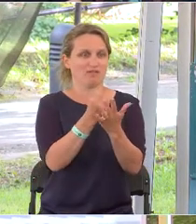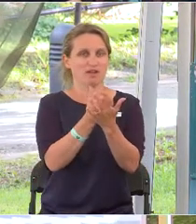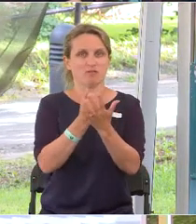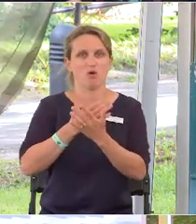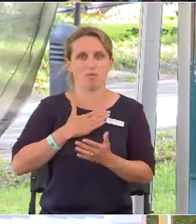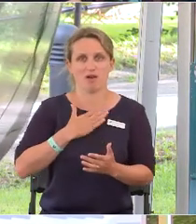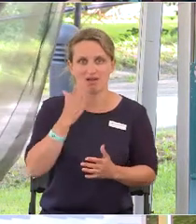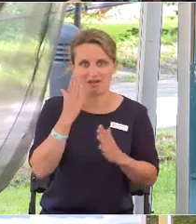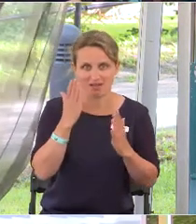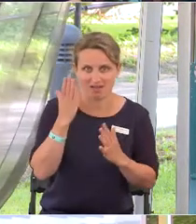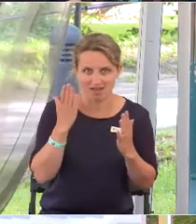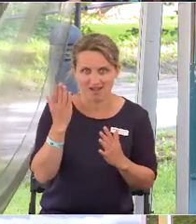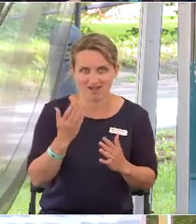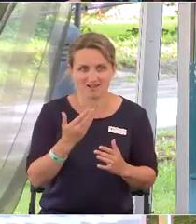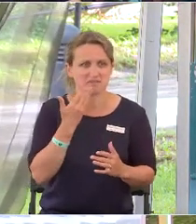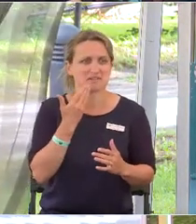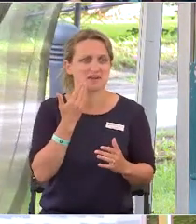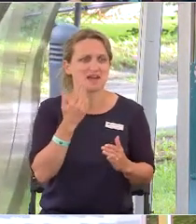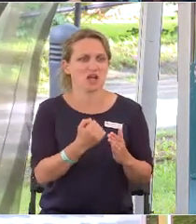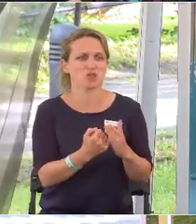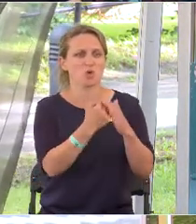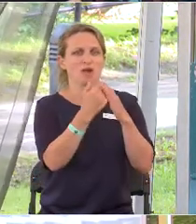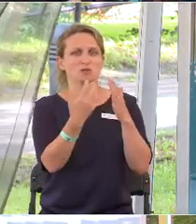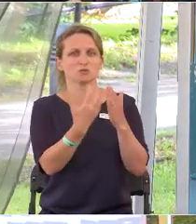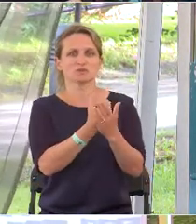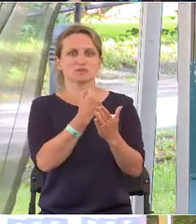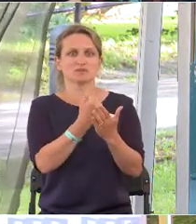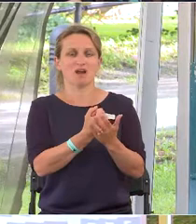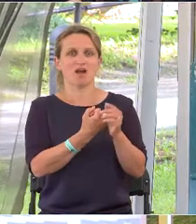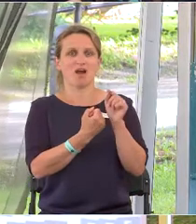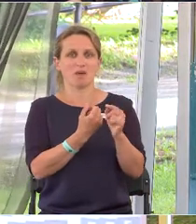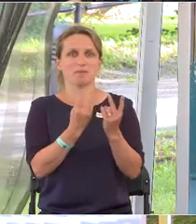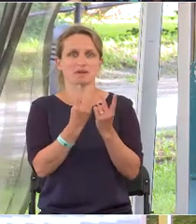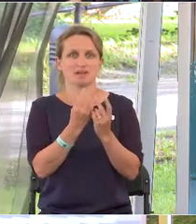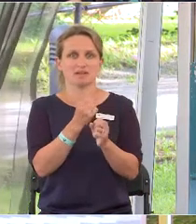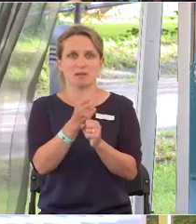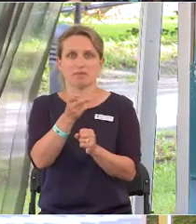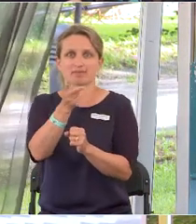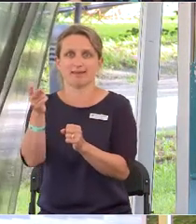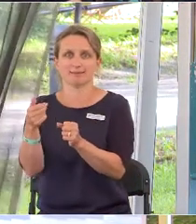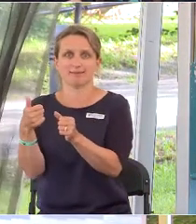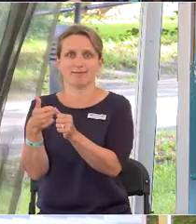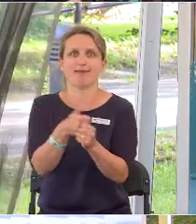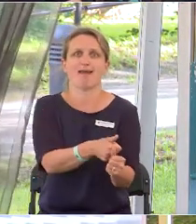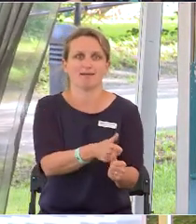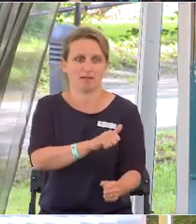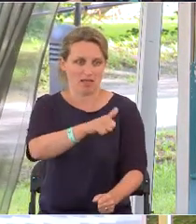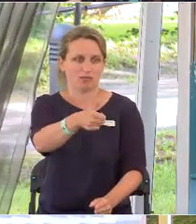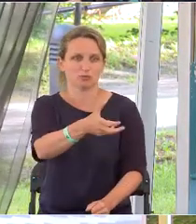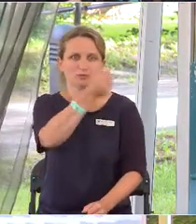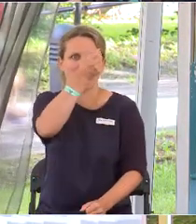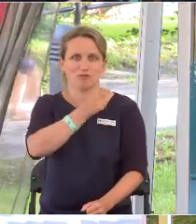them popular support, they actually keep doing it, and sometimes some other parties are trying to follow because it gives you success. So why